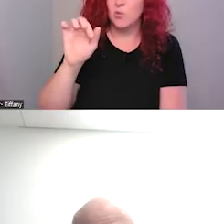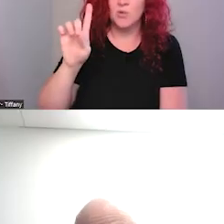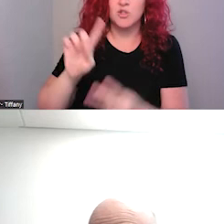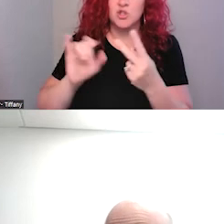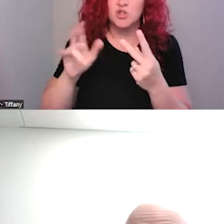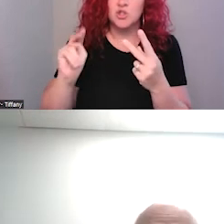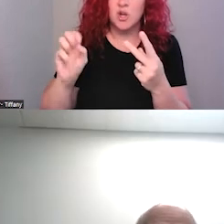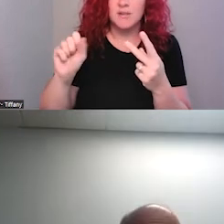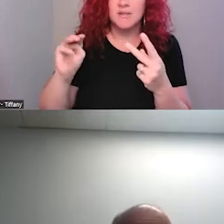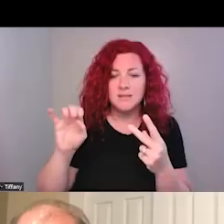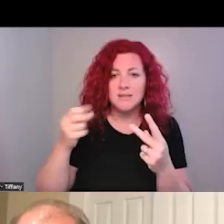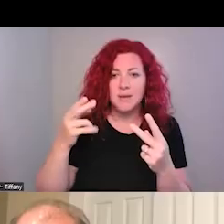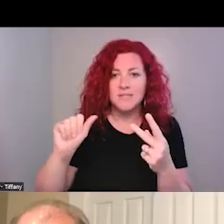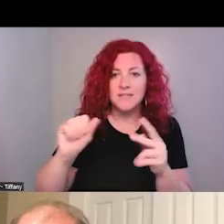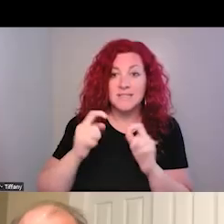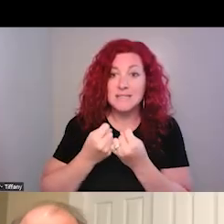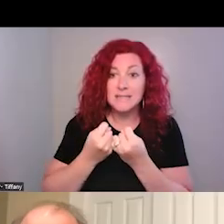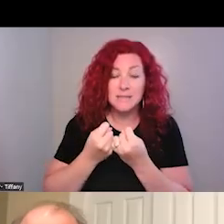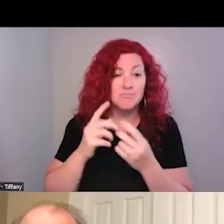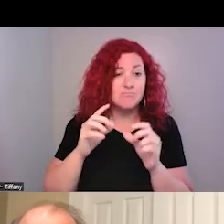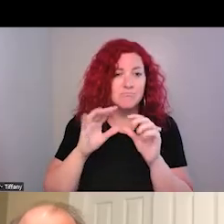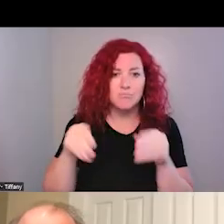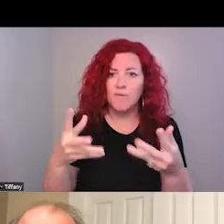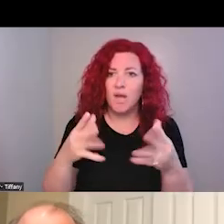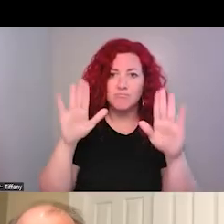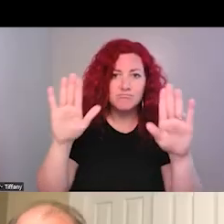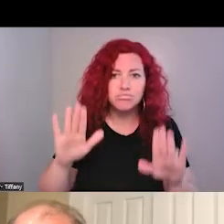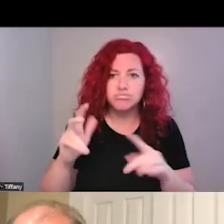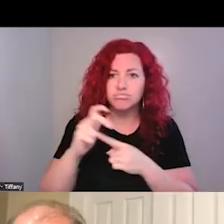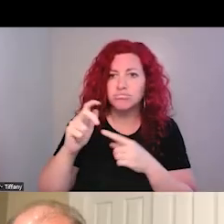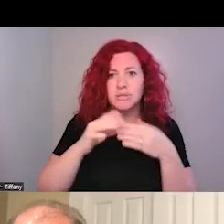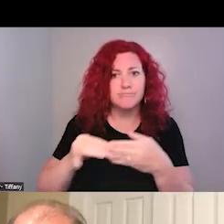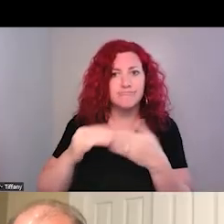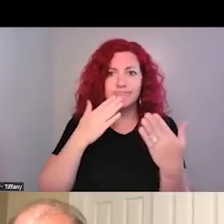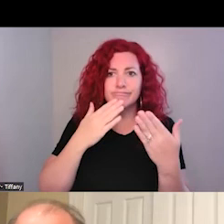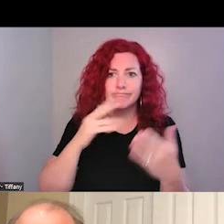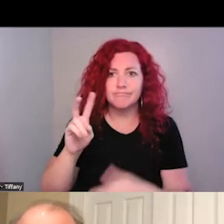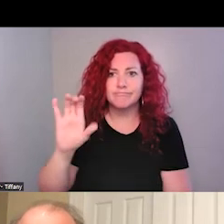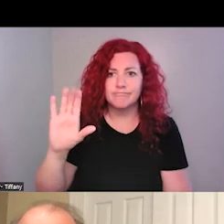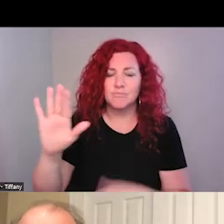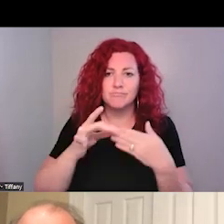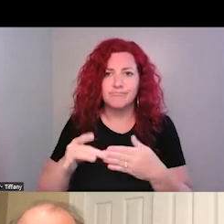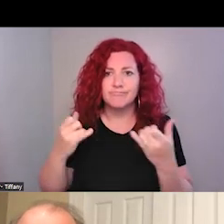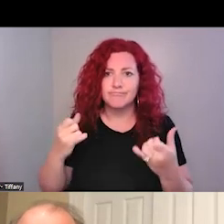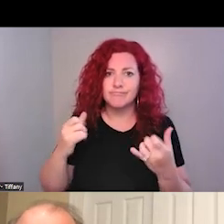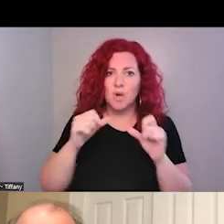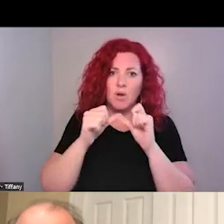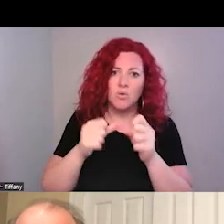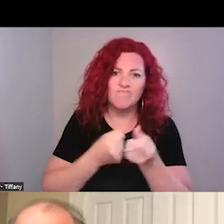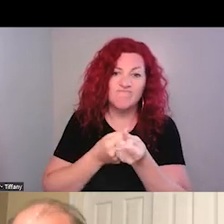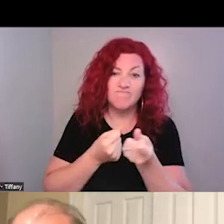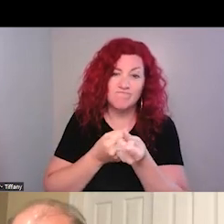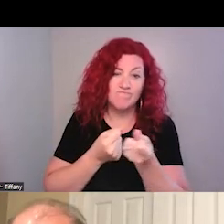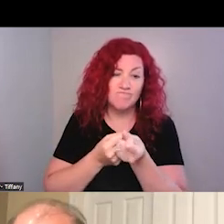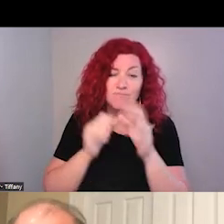They continue to provide great leadership. Thank you, Vic, for your leadership today and also for your ongoing advocacy. It's great